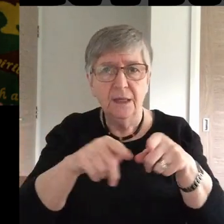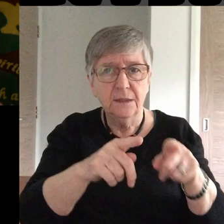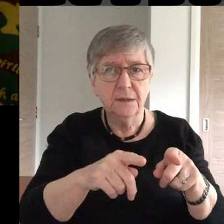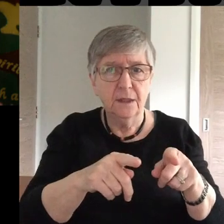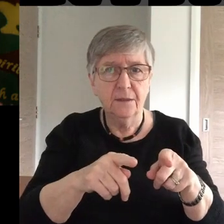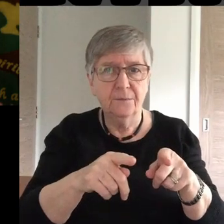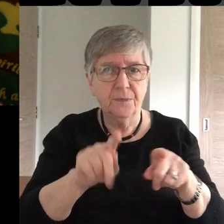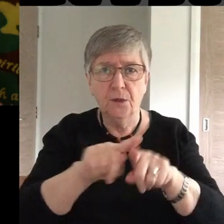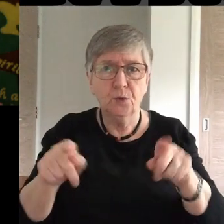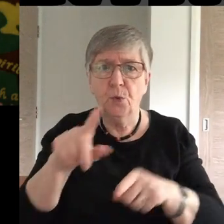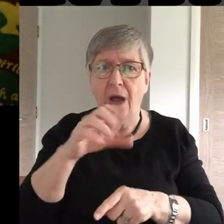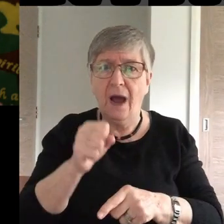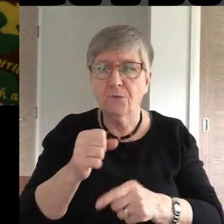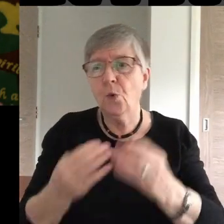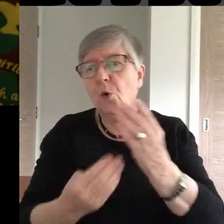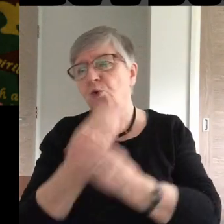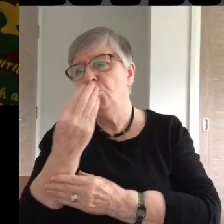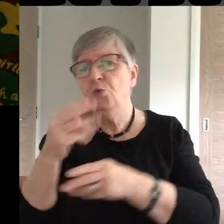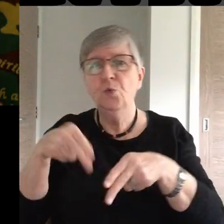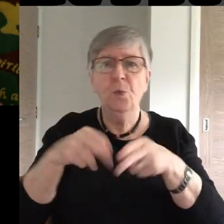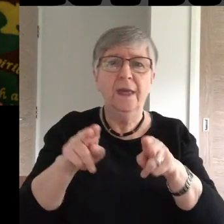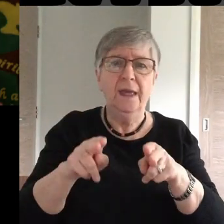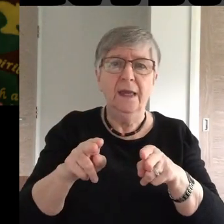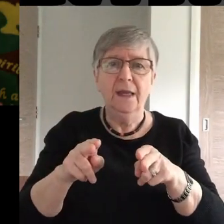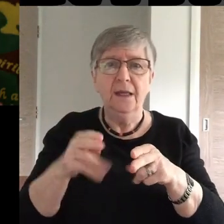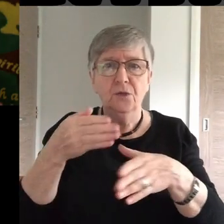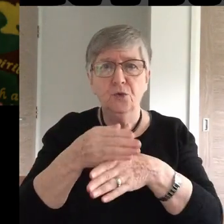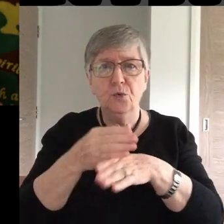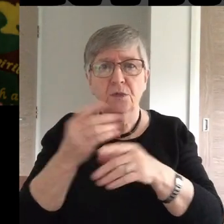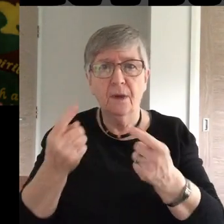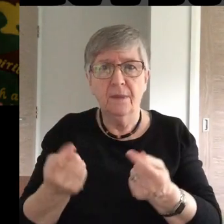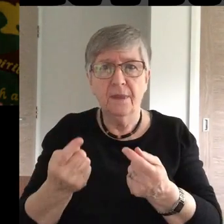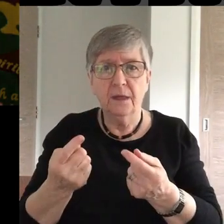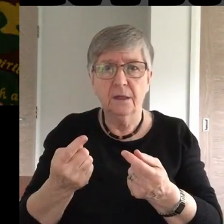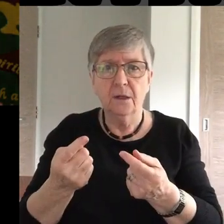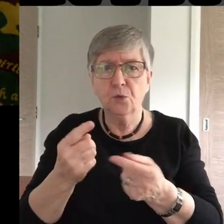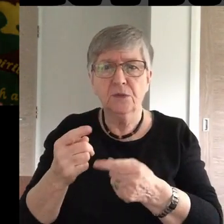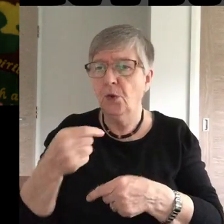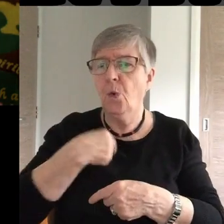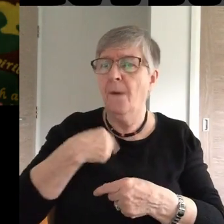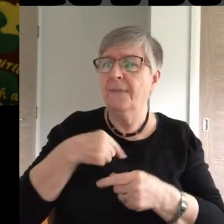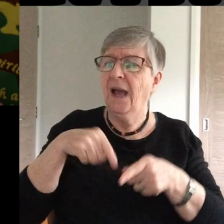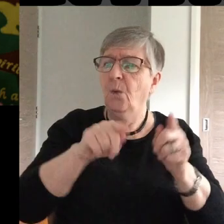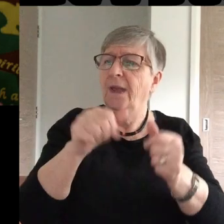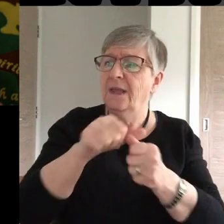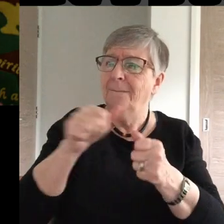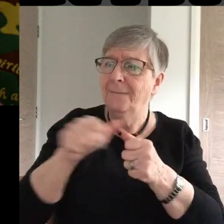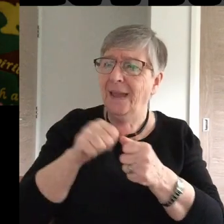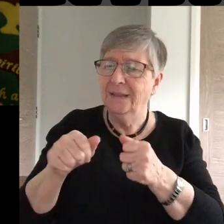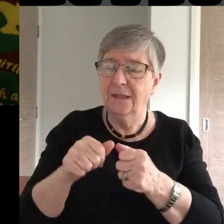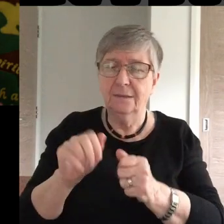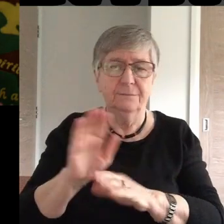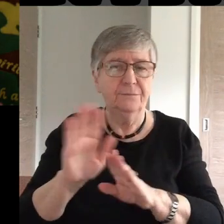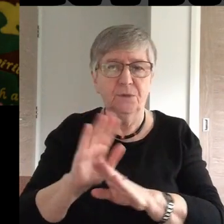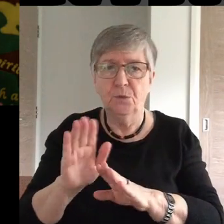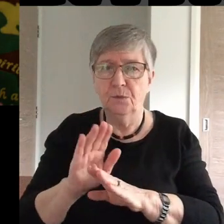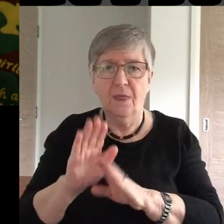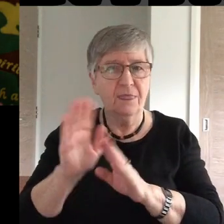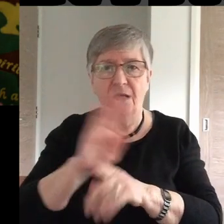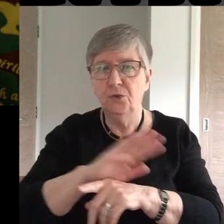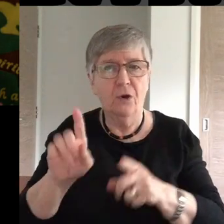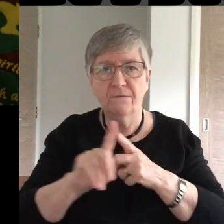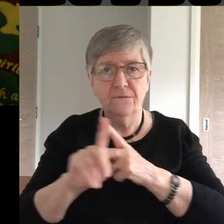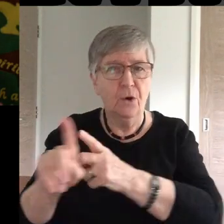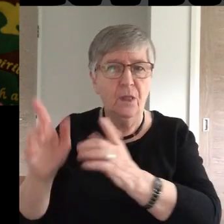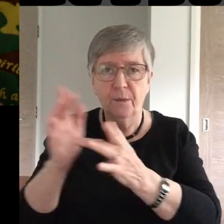tells you, that you don't come up with new and wacky ways of doing things, you don't try to outdo each other. No, that is not the church of the servant